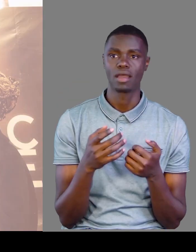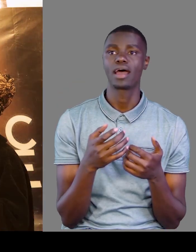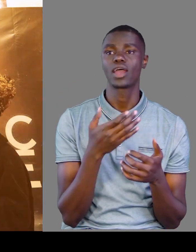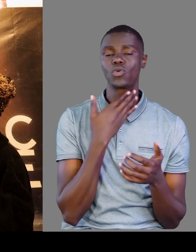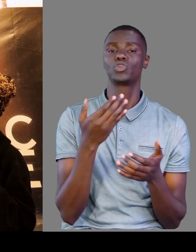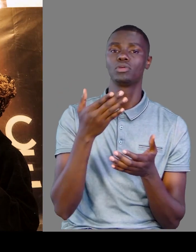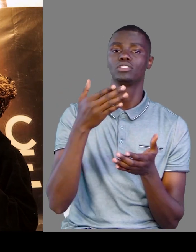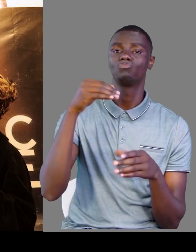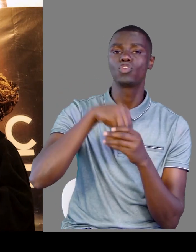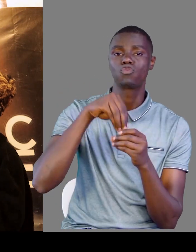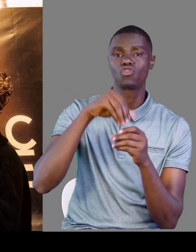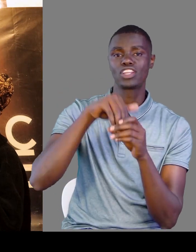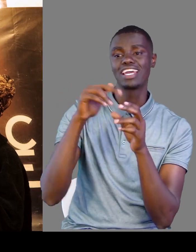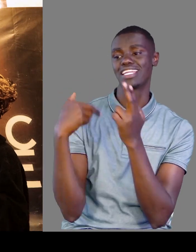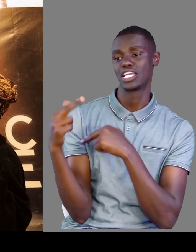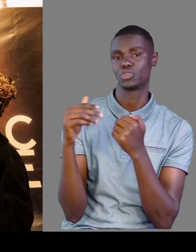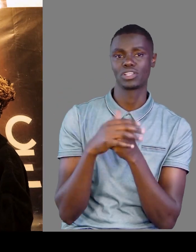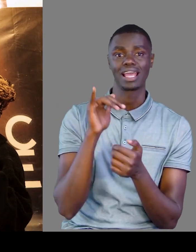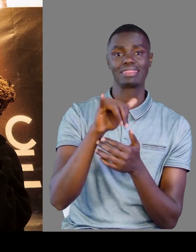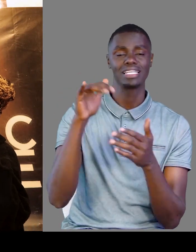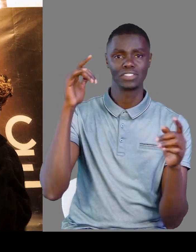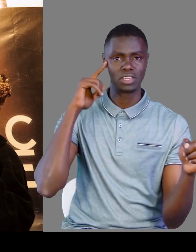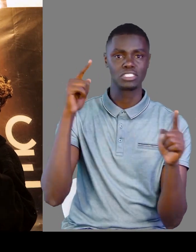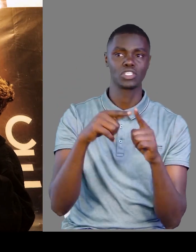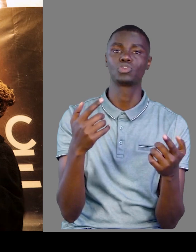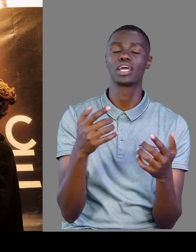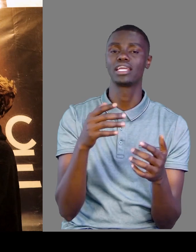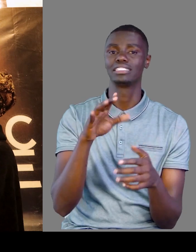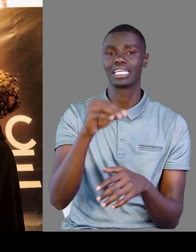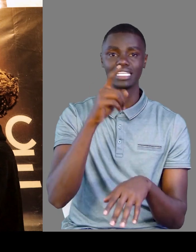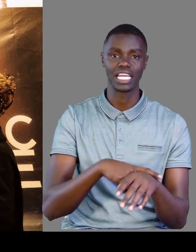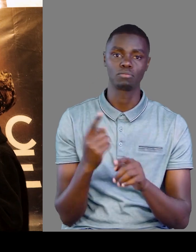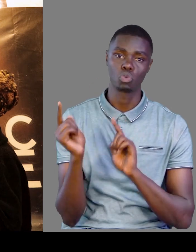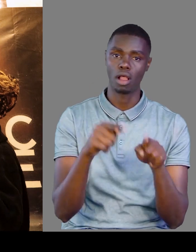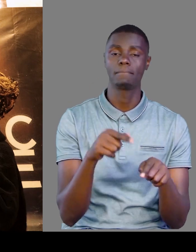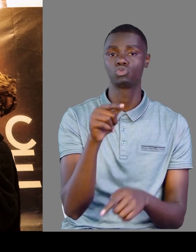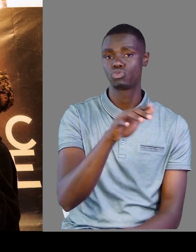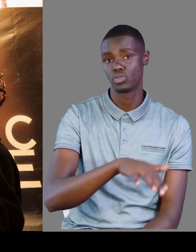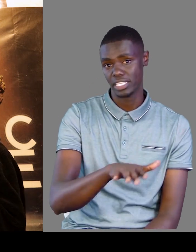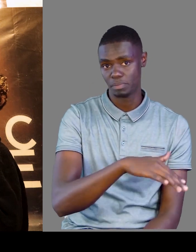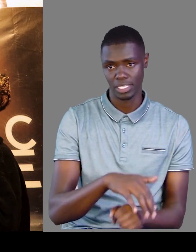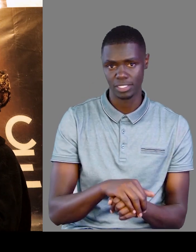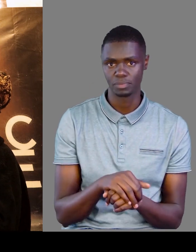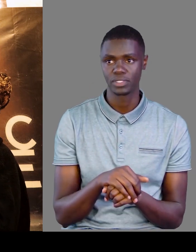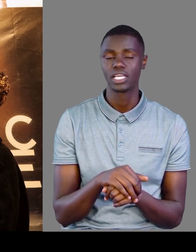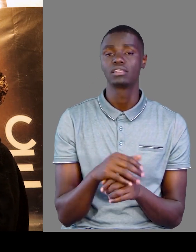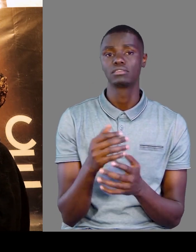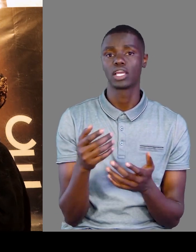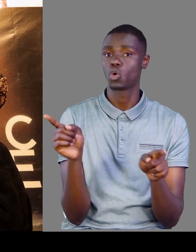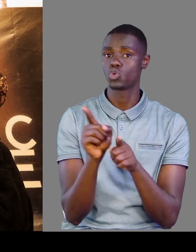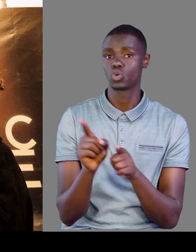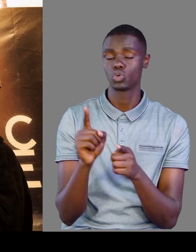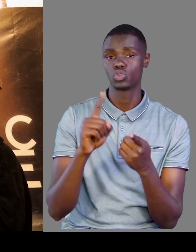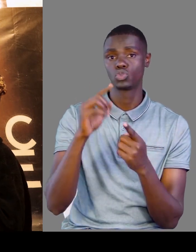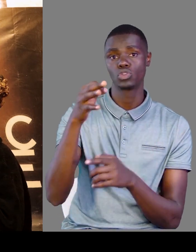history. Is that intentional, and do you intend to be in the space for as long as we can say to the future?